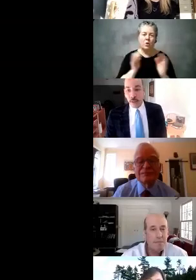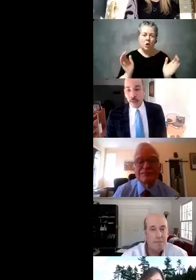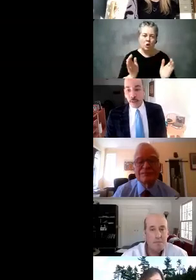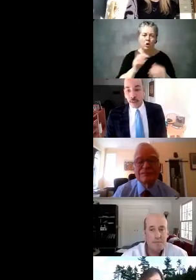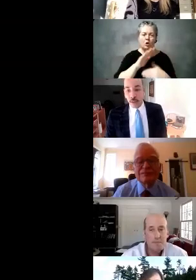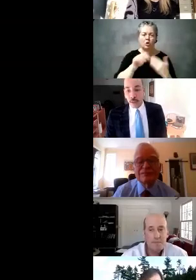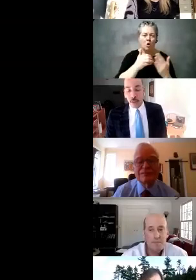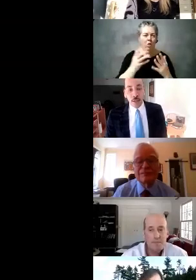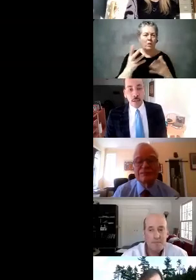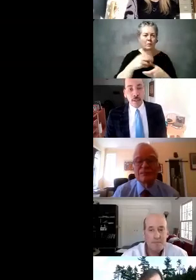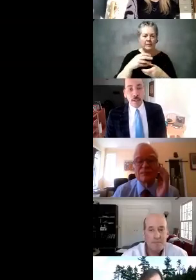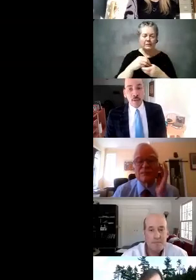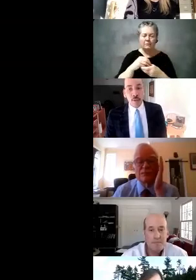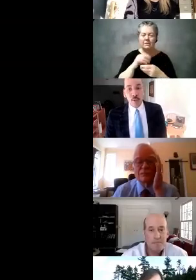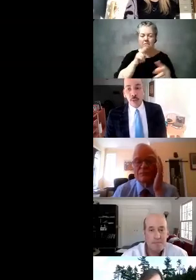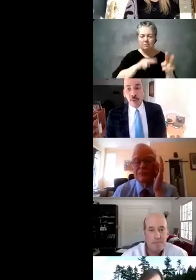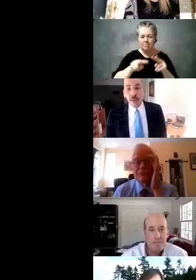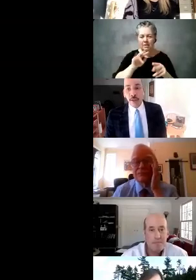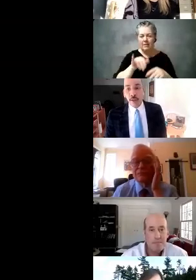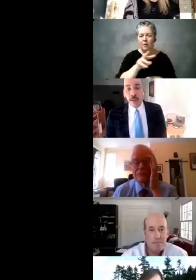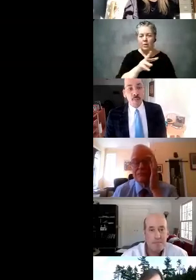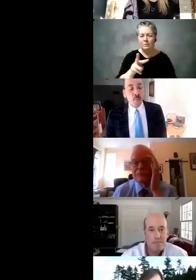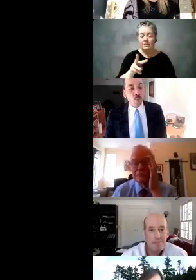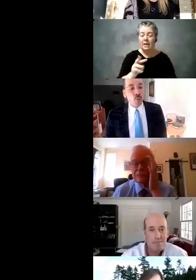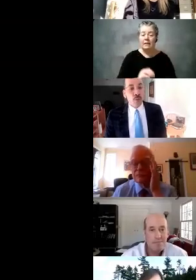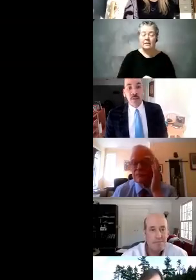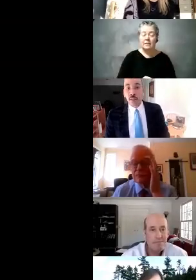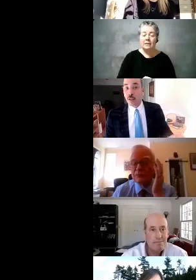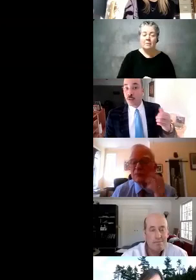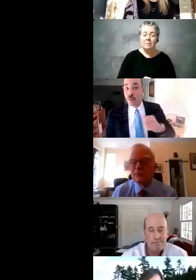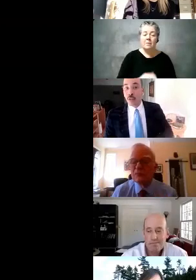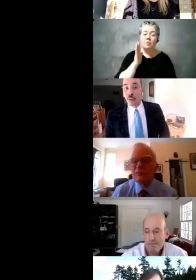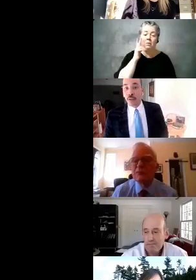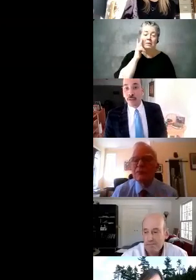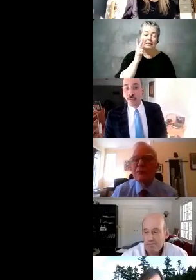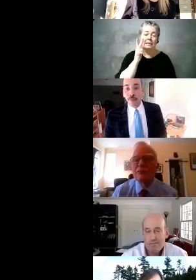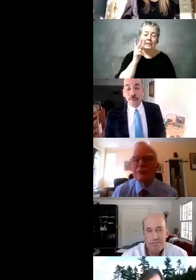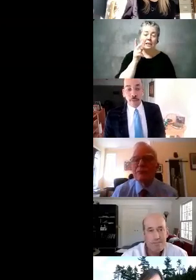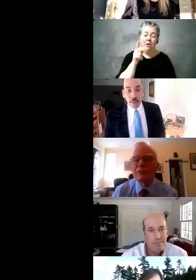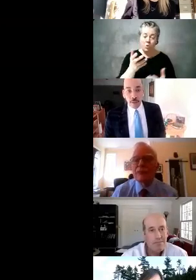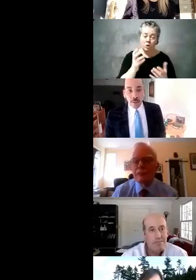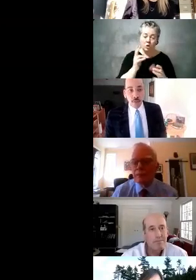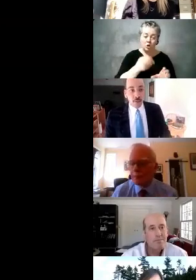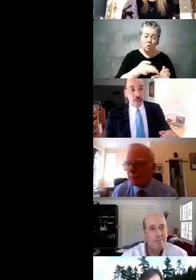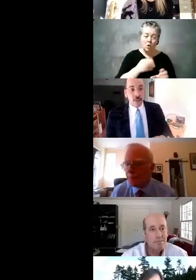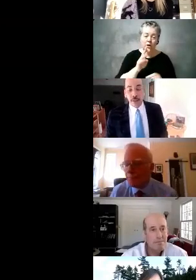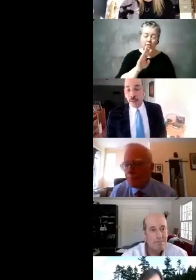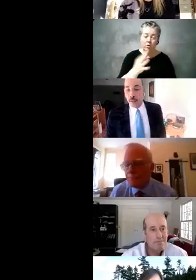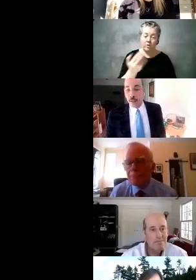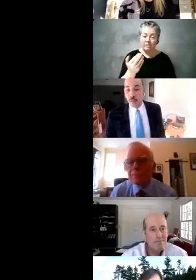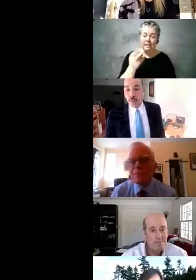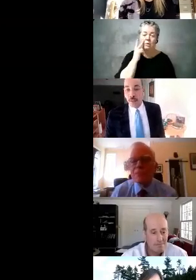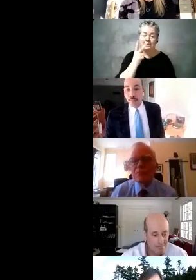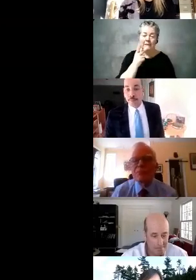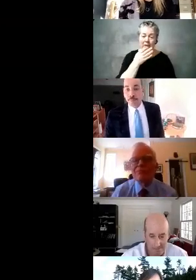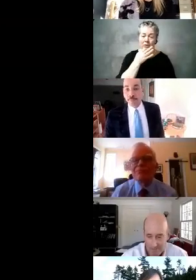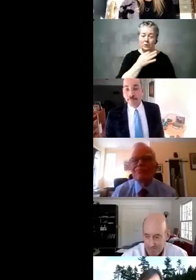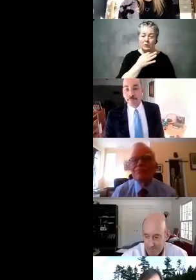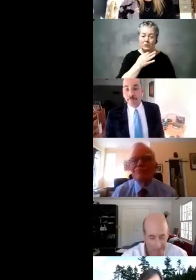that. And with that, we'll see those who want to join us at 4:15 in the Zoom